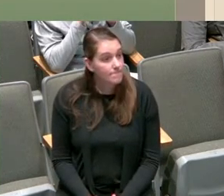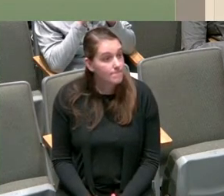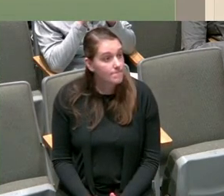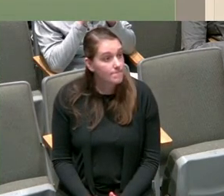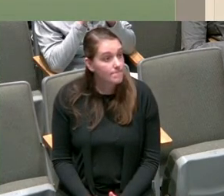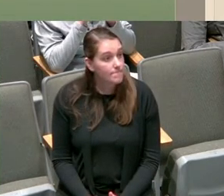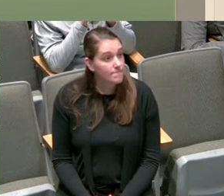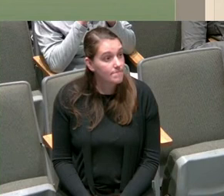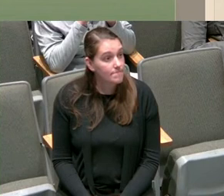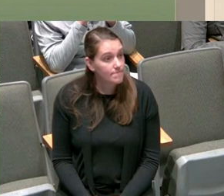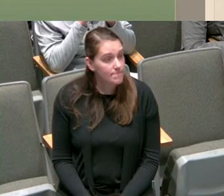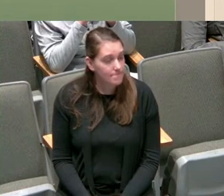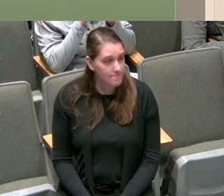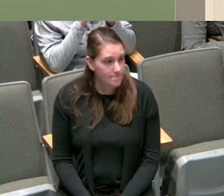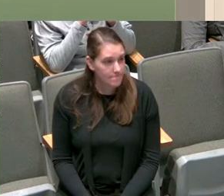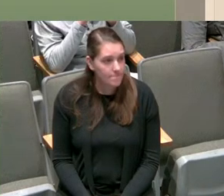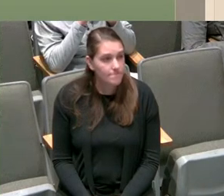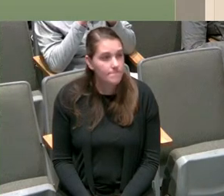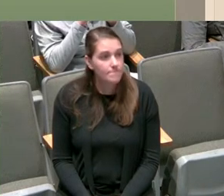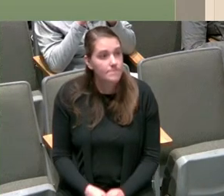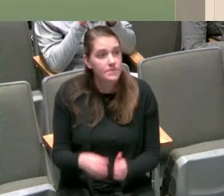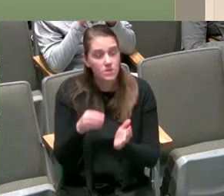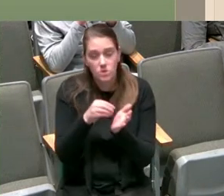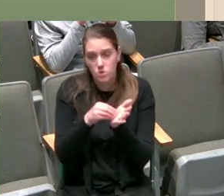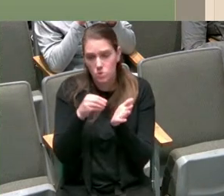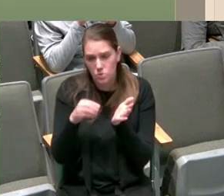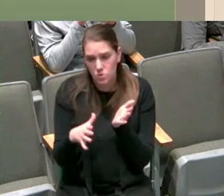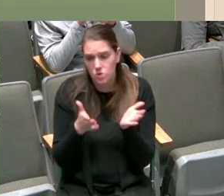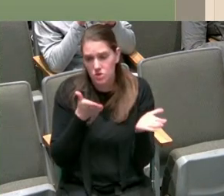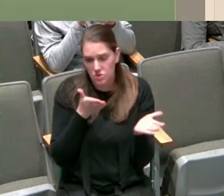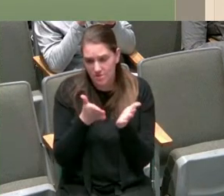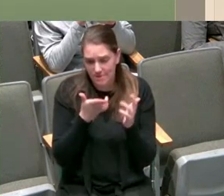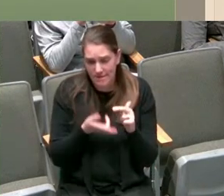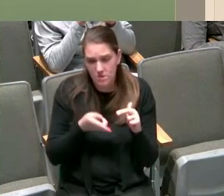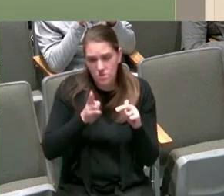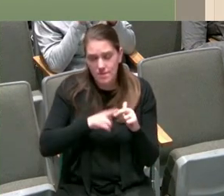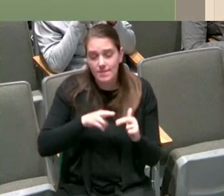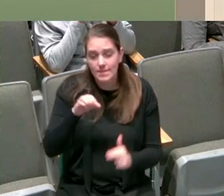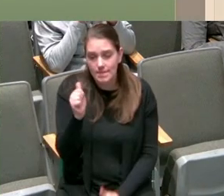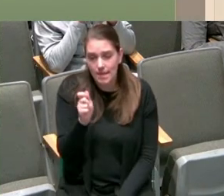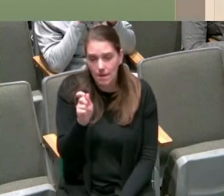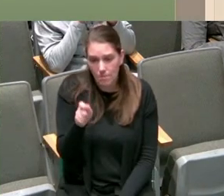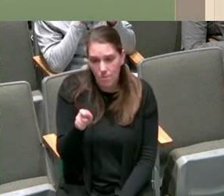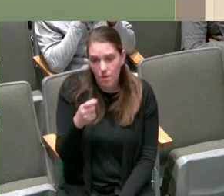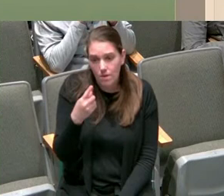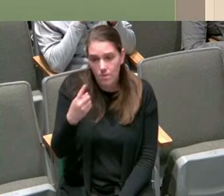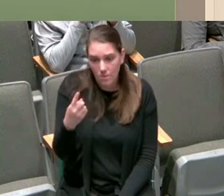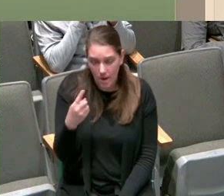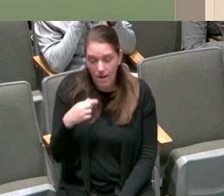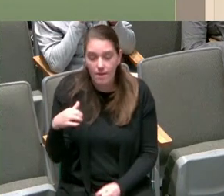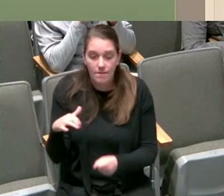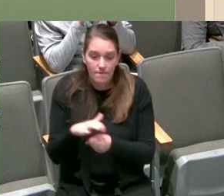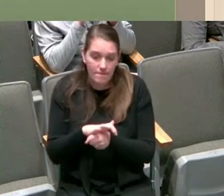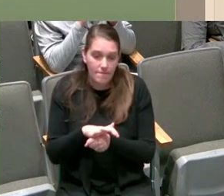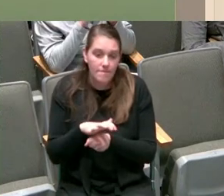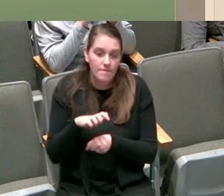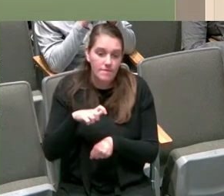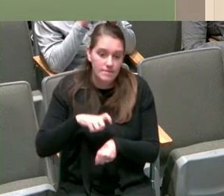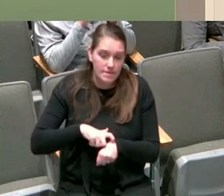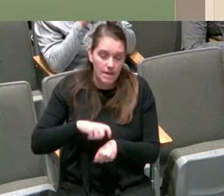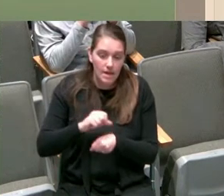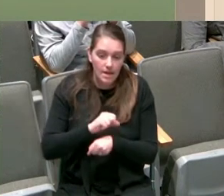looking at student services it's an increase of 10.1 ftes that's full-time